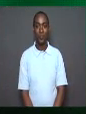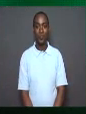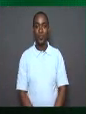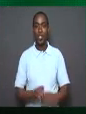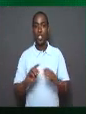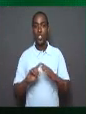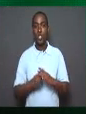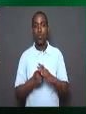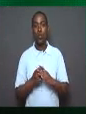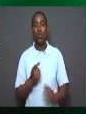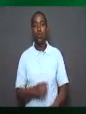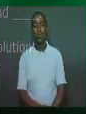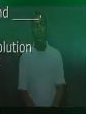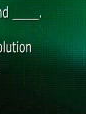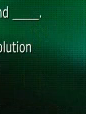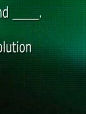Begin.